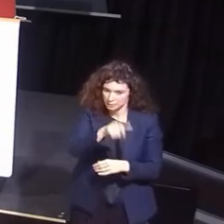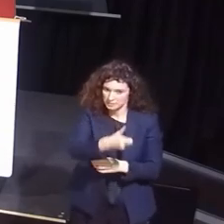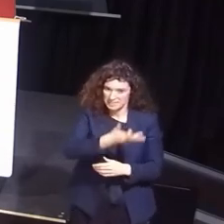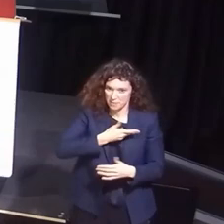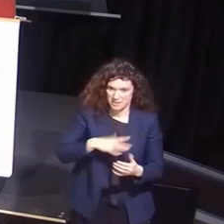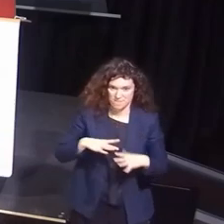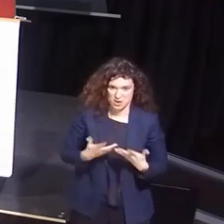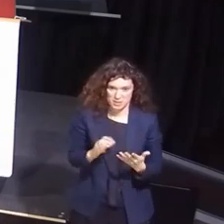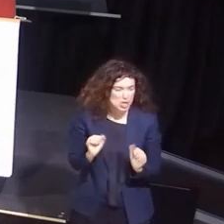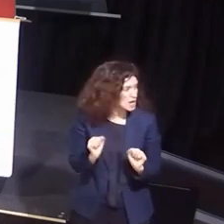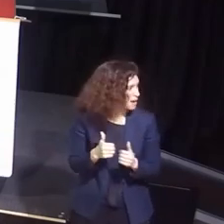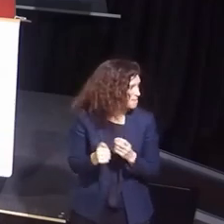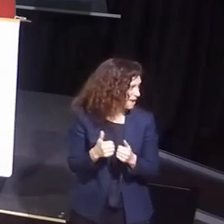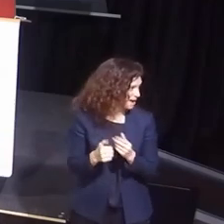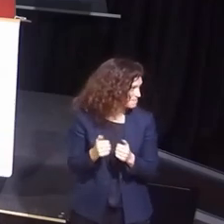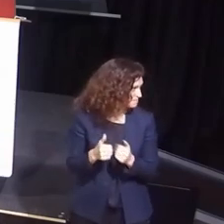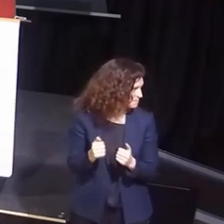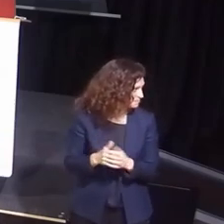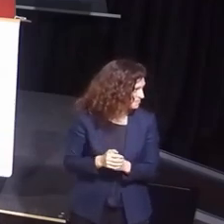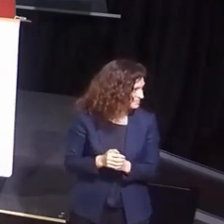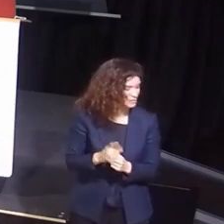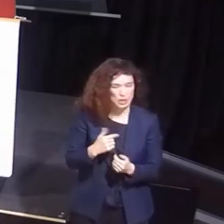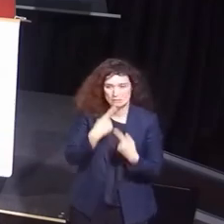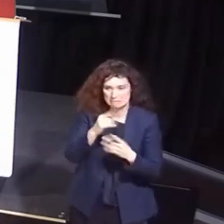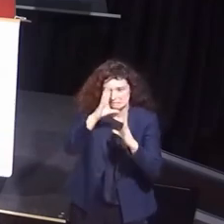on Origin. Yeah. Ooh, stick burn.